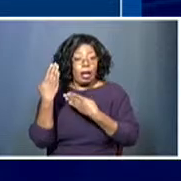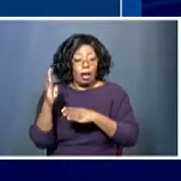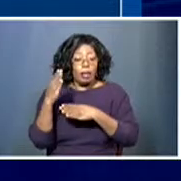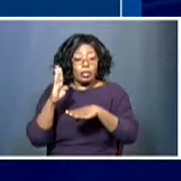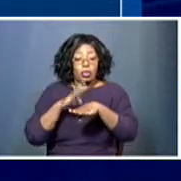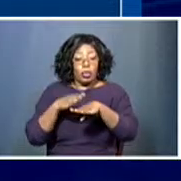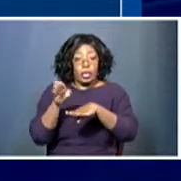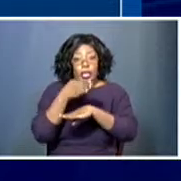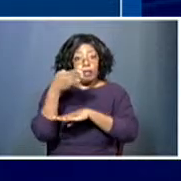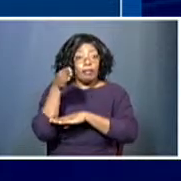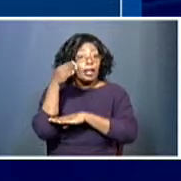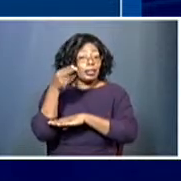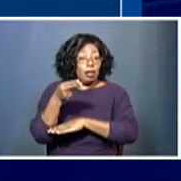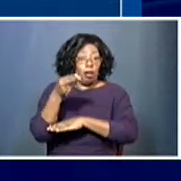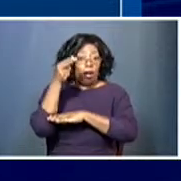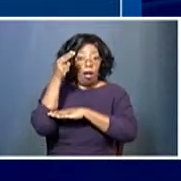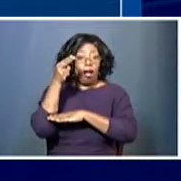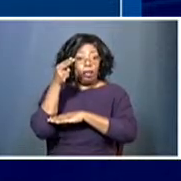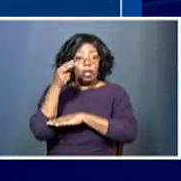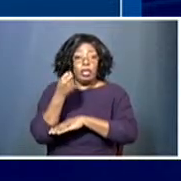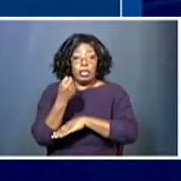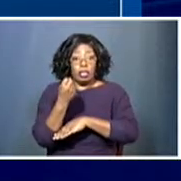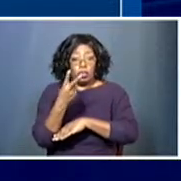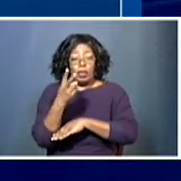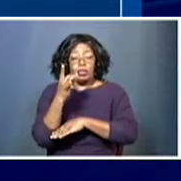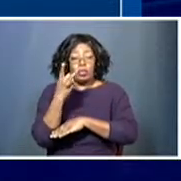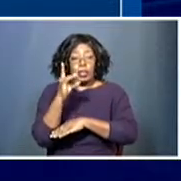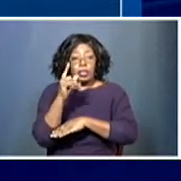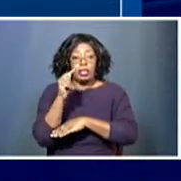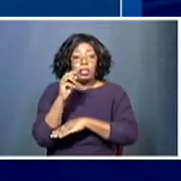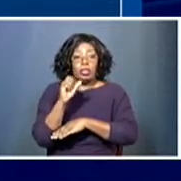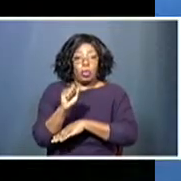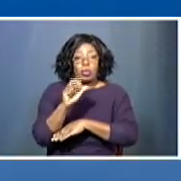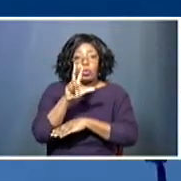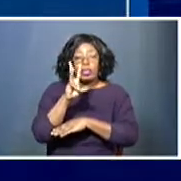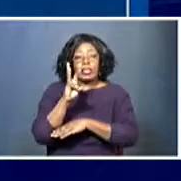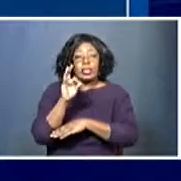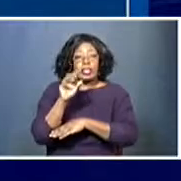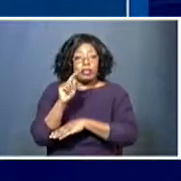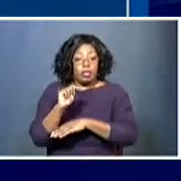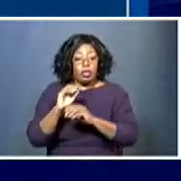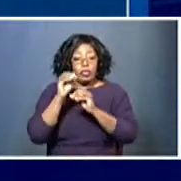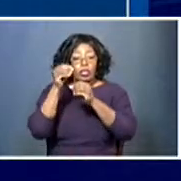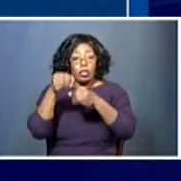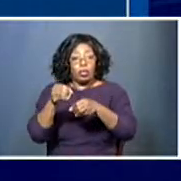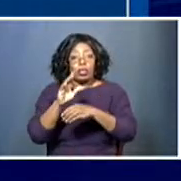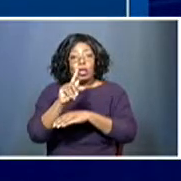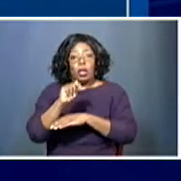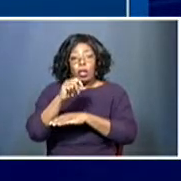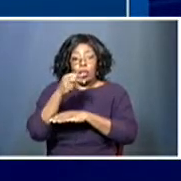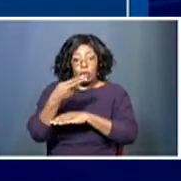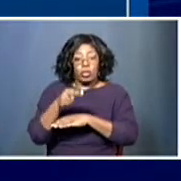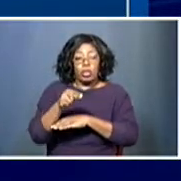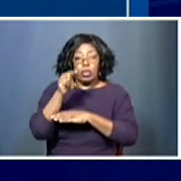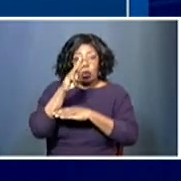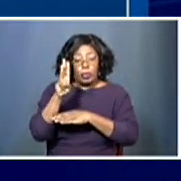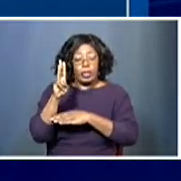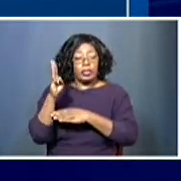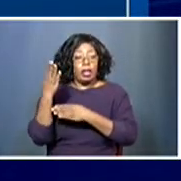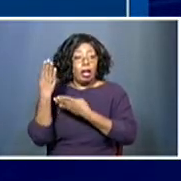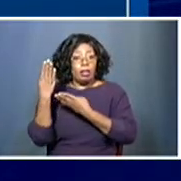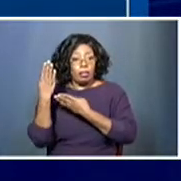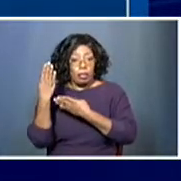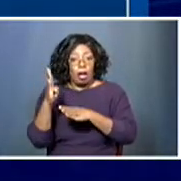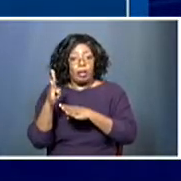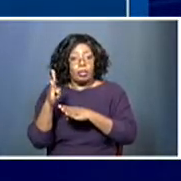flags are up, northeast to east winds at 12 to 18 knots, and the wave heights 3 to 6 feet over the ocean. Now on Thursday, in the northwestern parts of our country, the